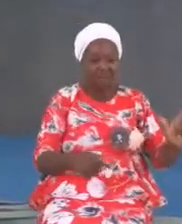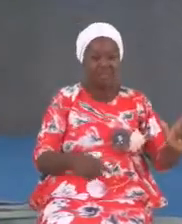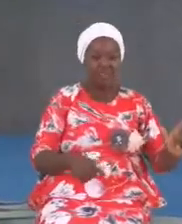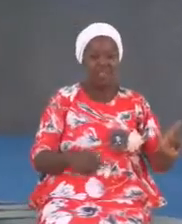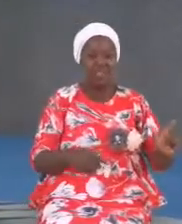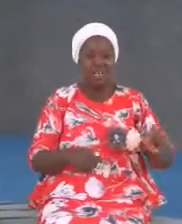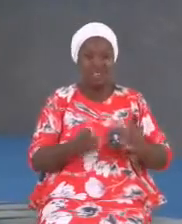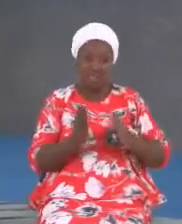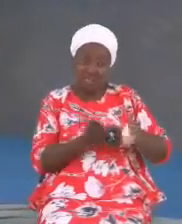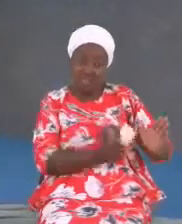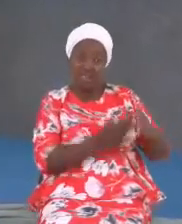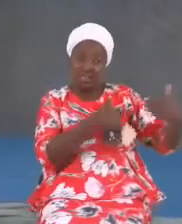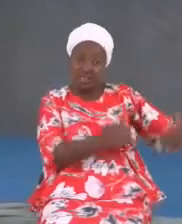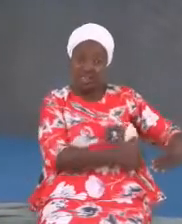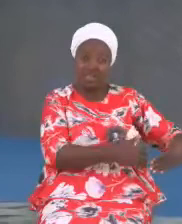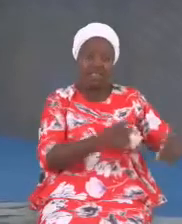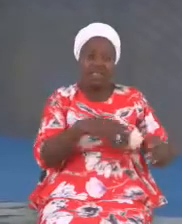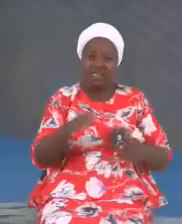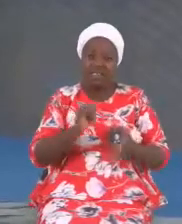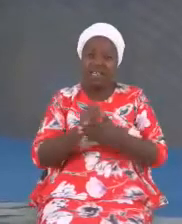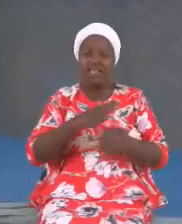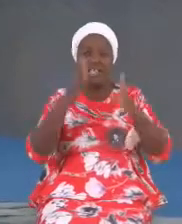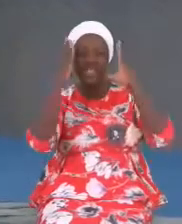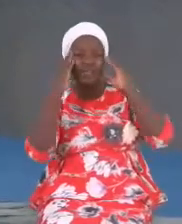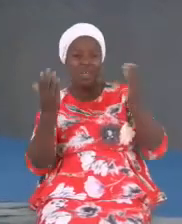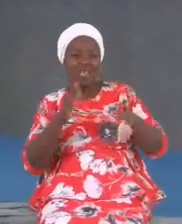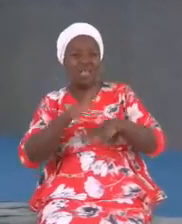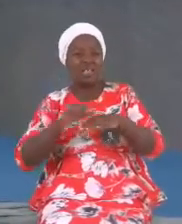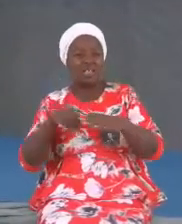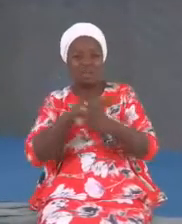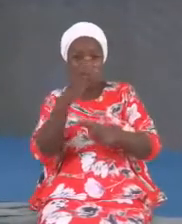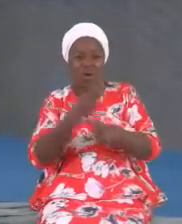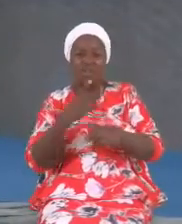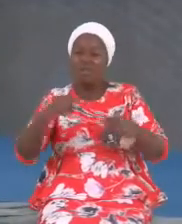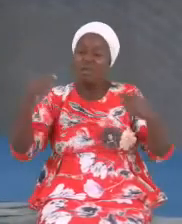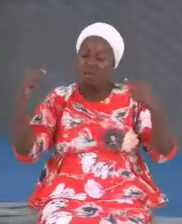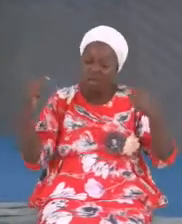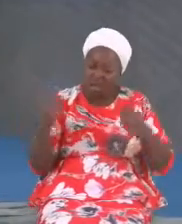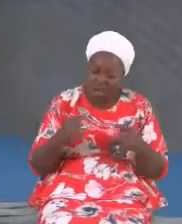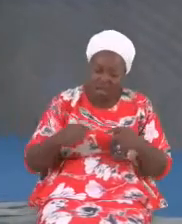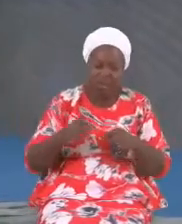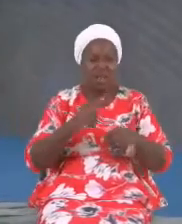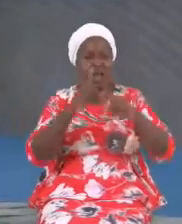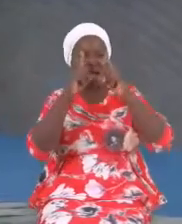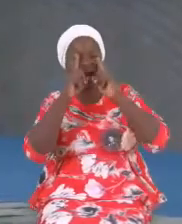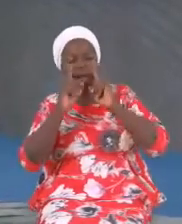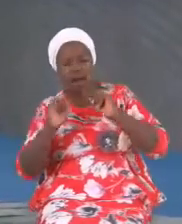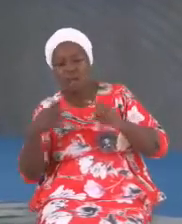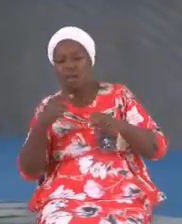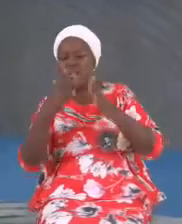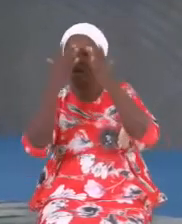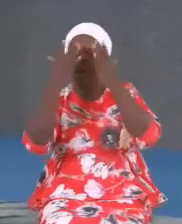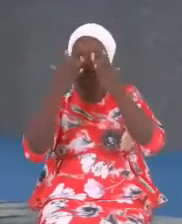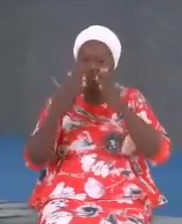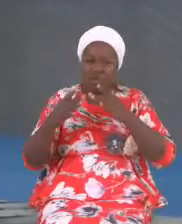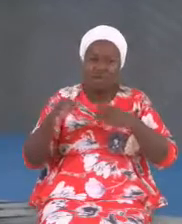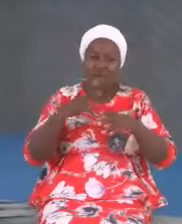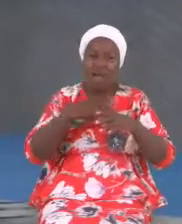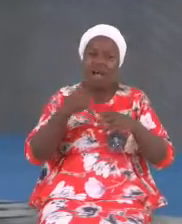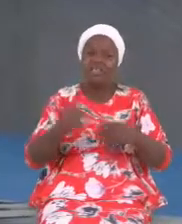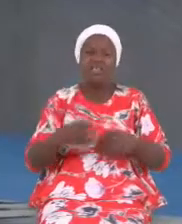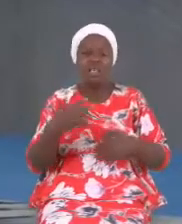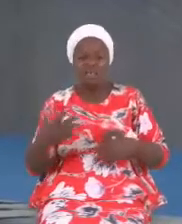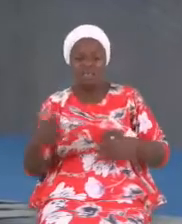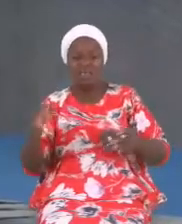they experience in the world, the pain, the crying, the sorrow, and the things